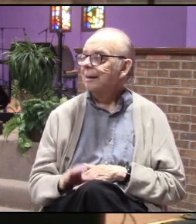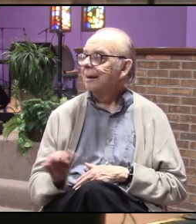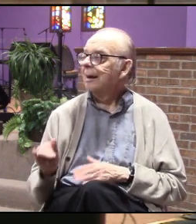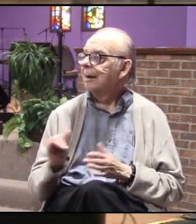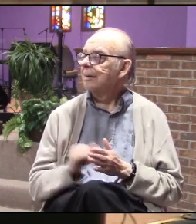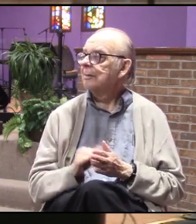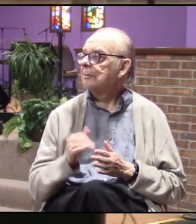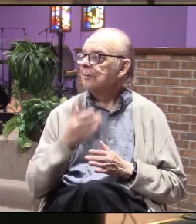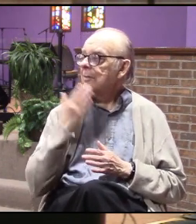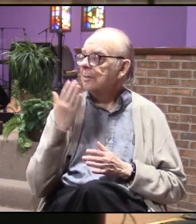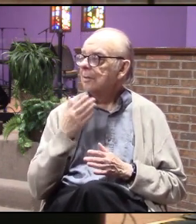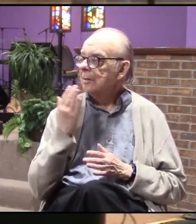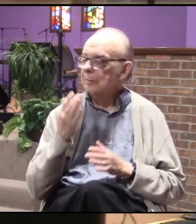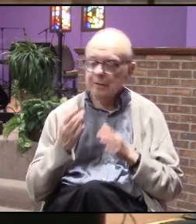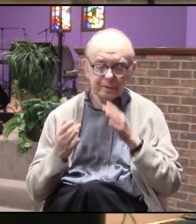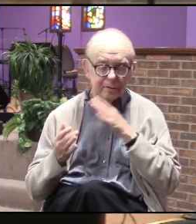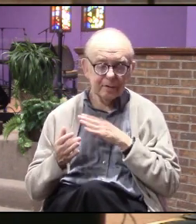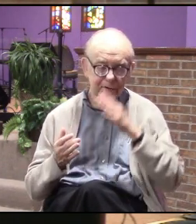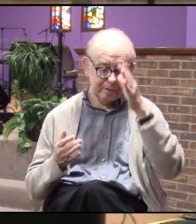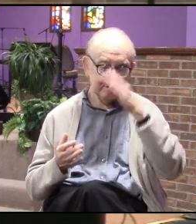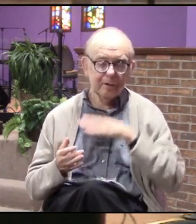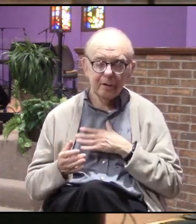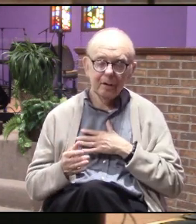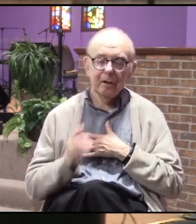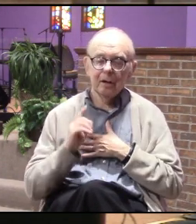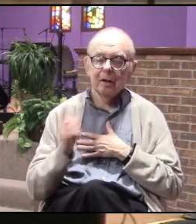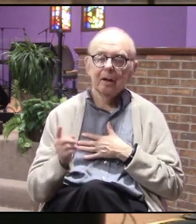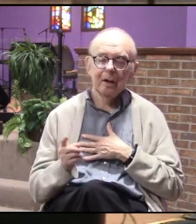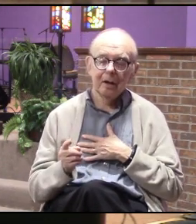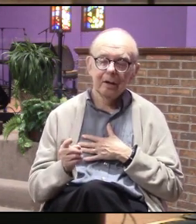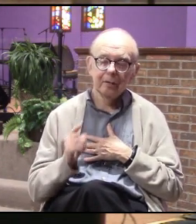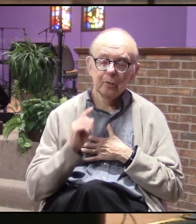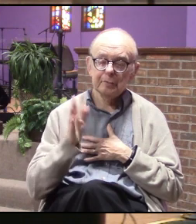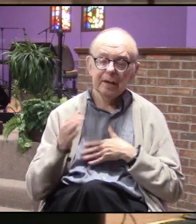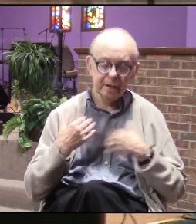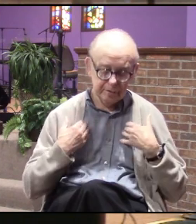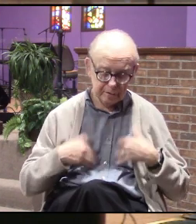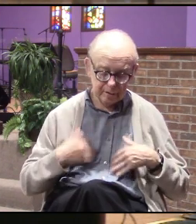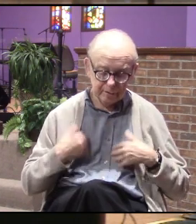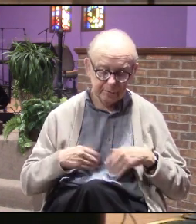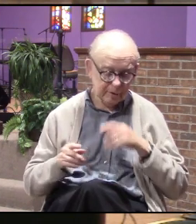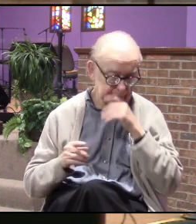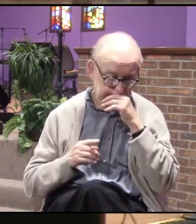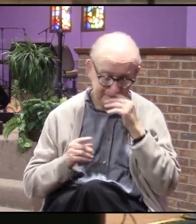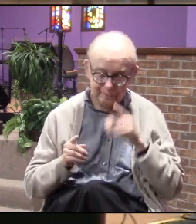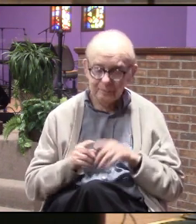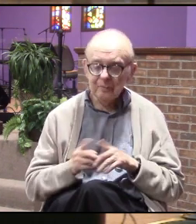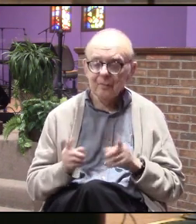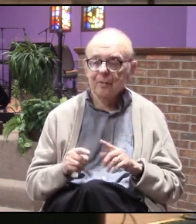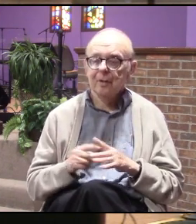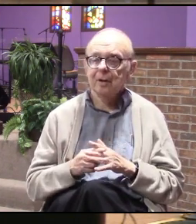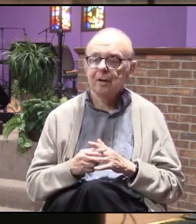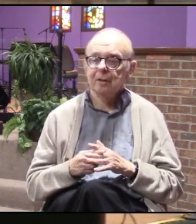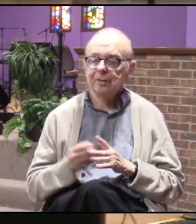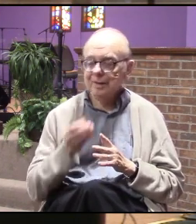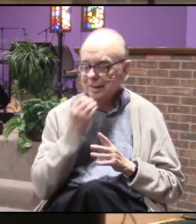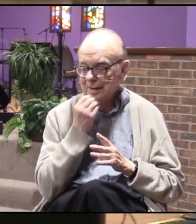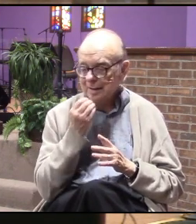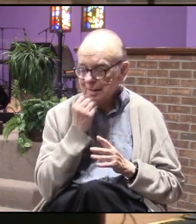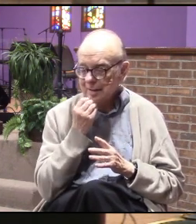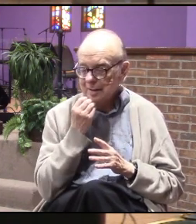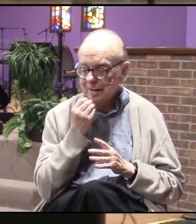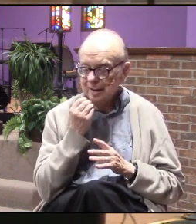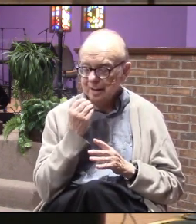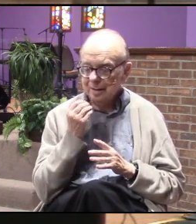And that smell, ladies and gentlemen, it is going to be in your clothes. And when you start to eat, you're